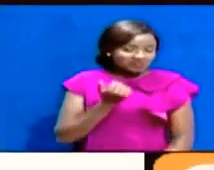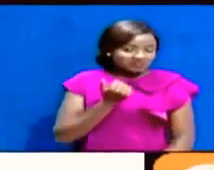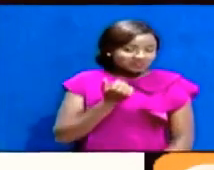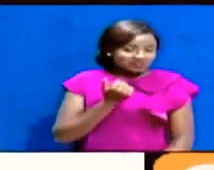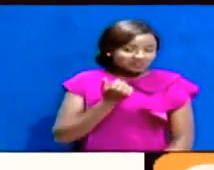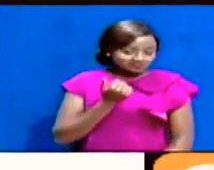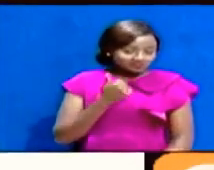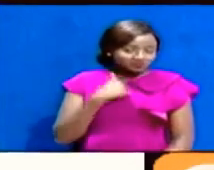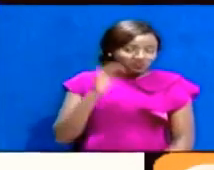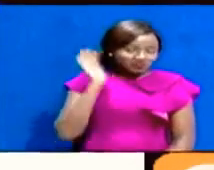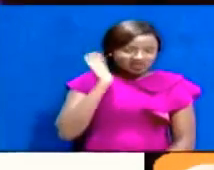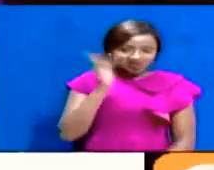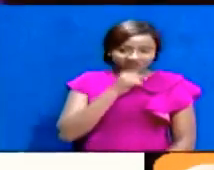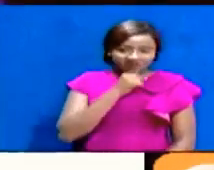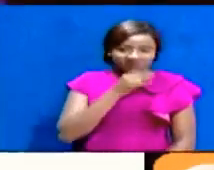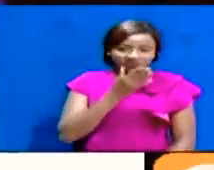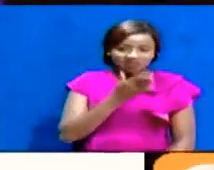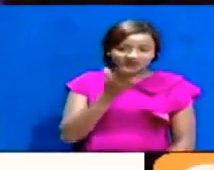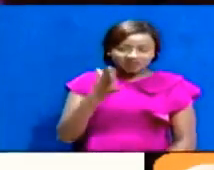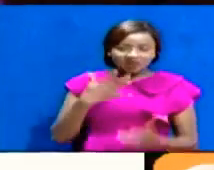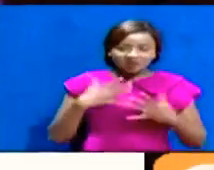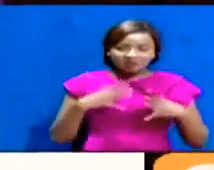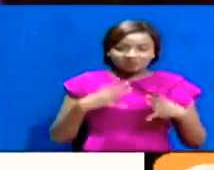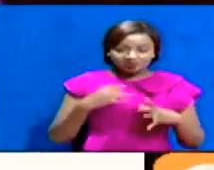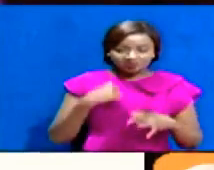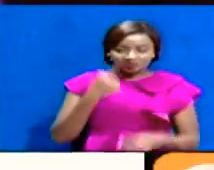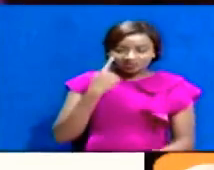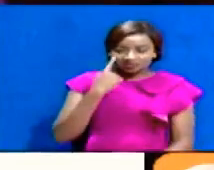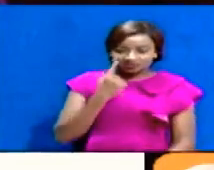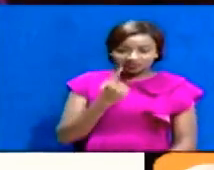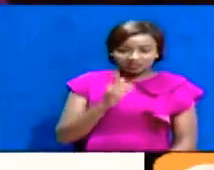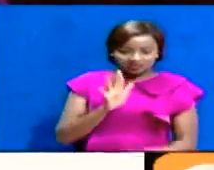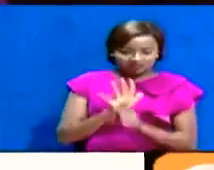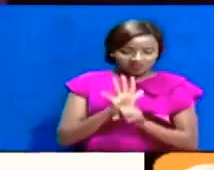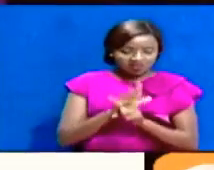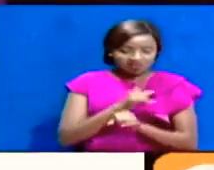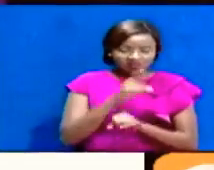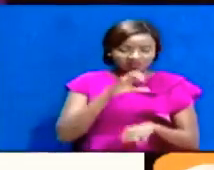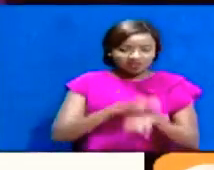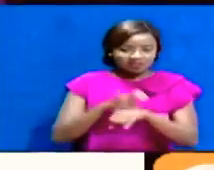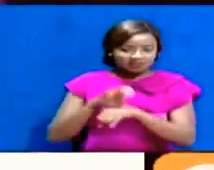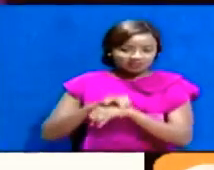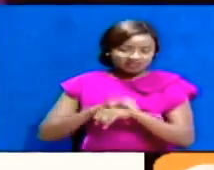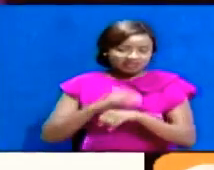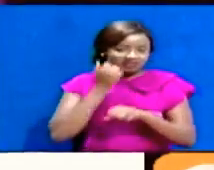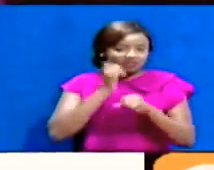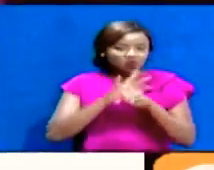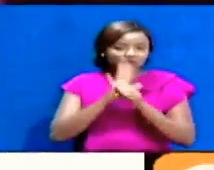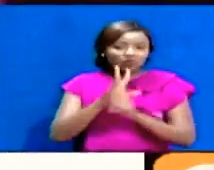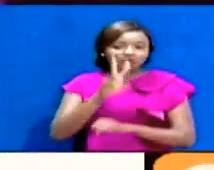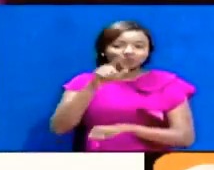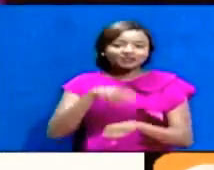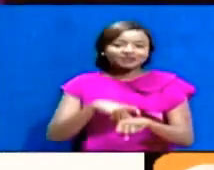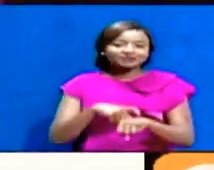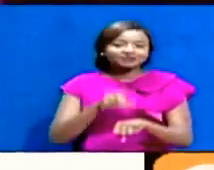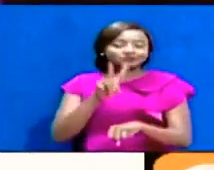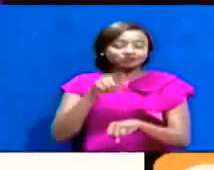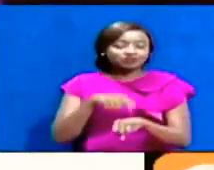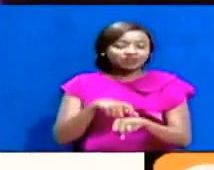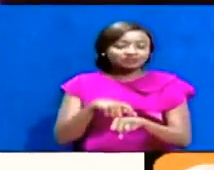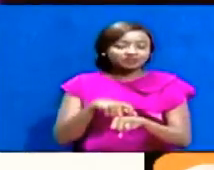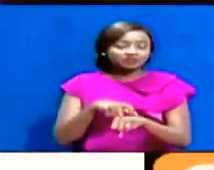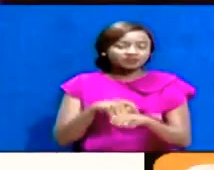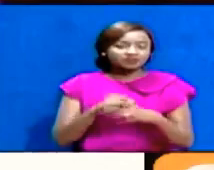that when people that I've seen, because I've seen people getting COVID twice,